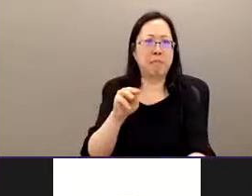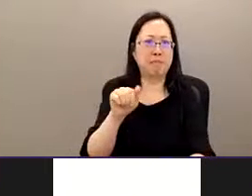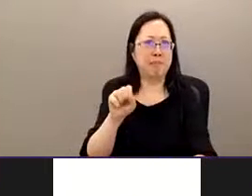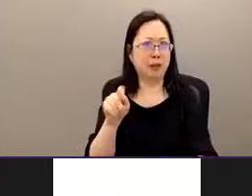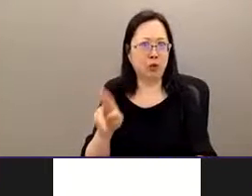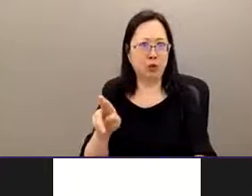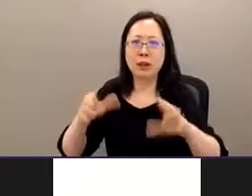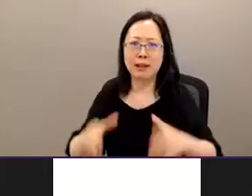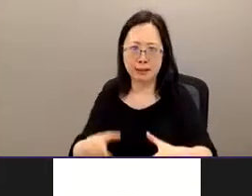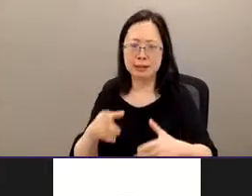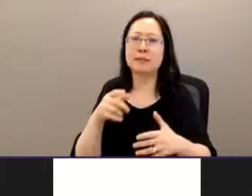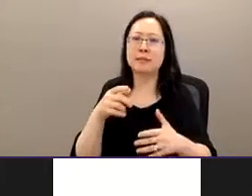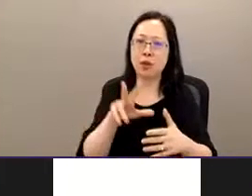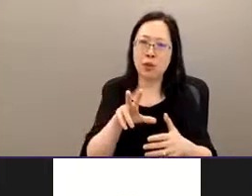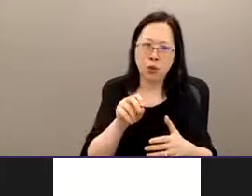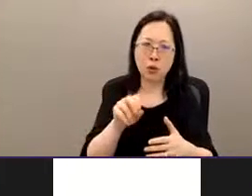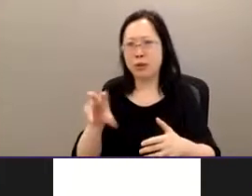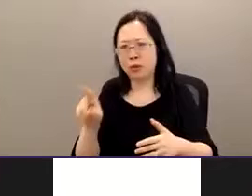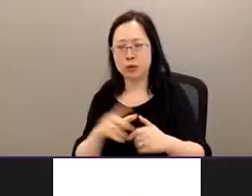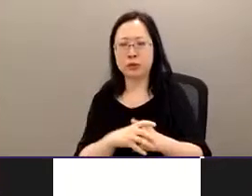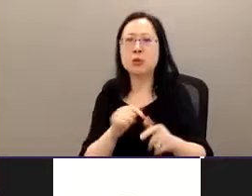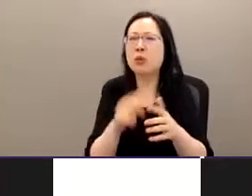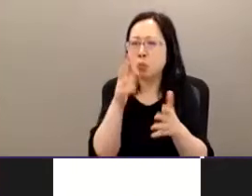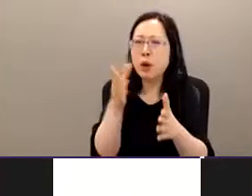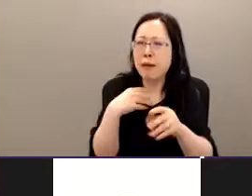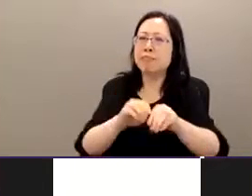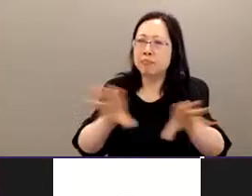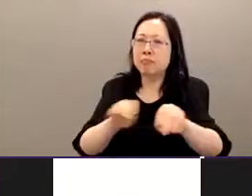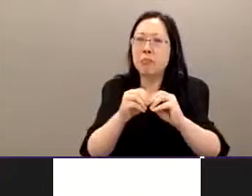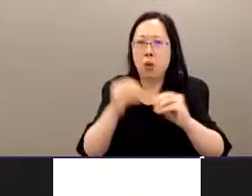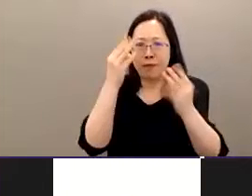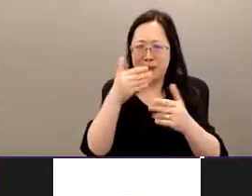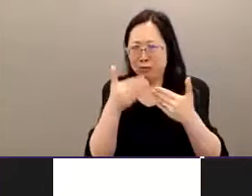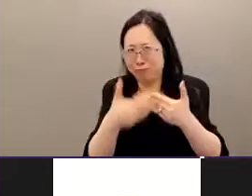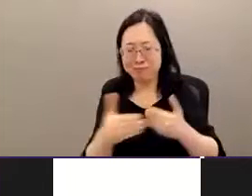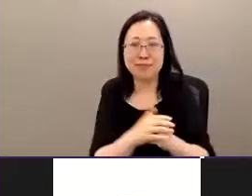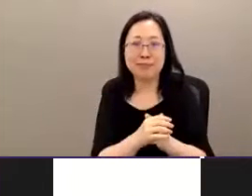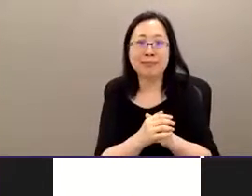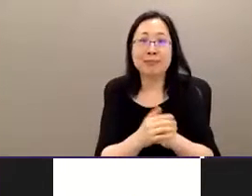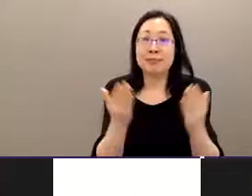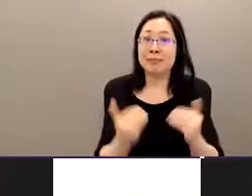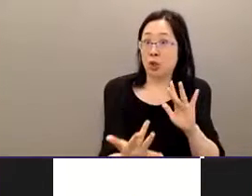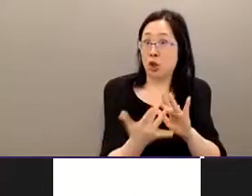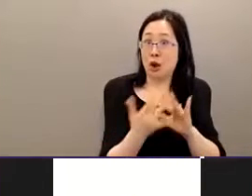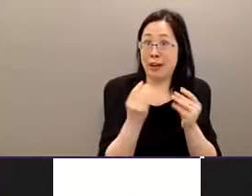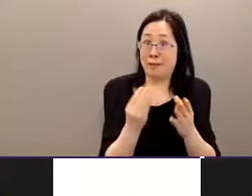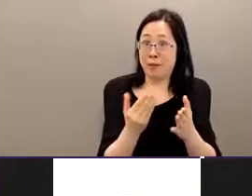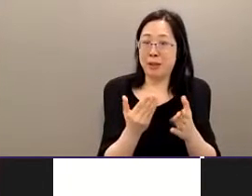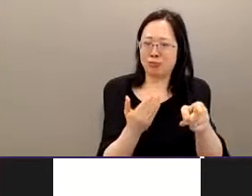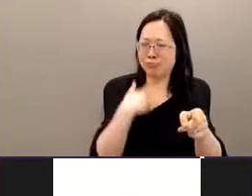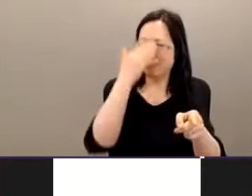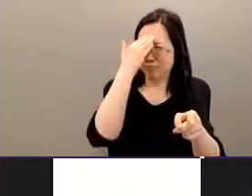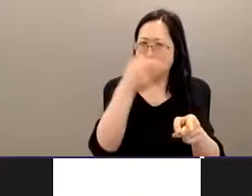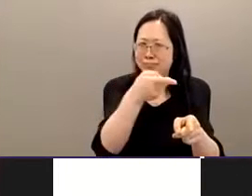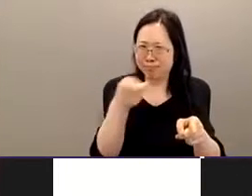released next week on that provincial conference. Here's our contact information. I know it's been in the chat boxes, but